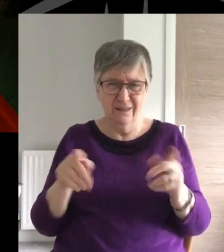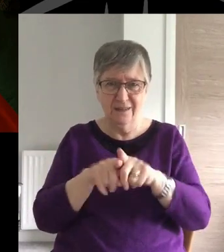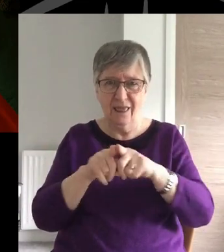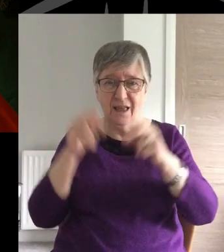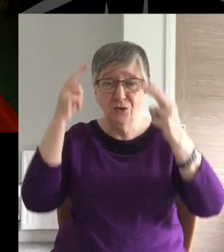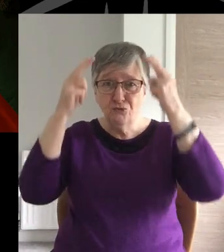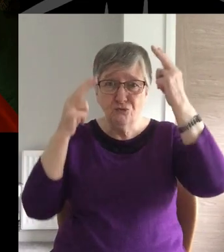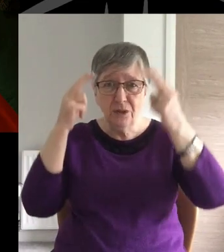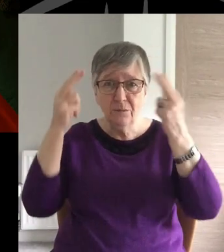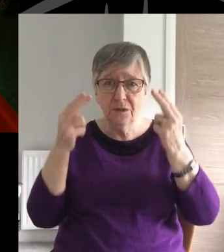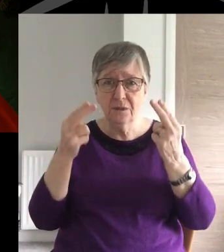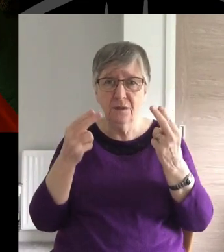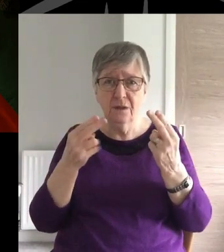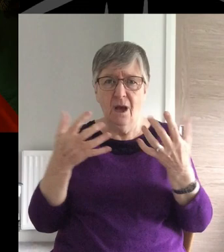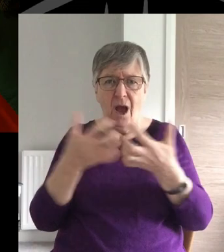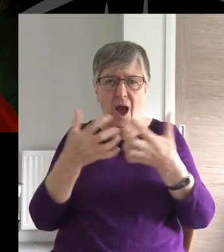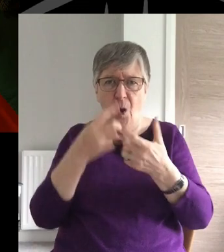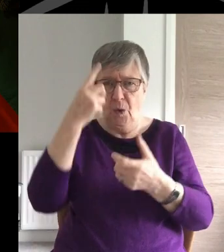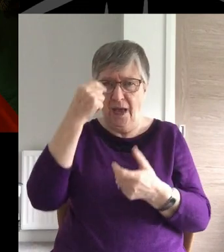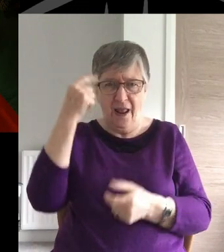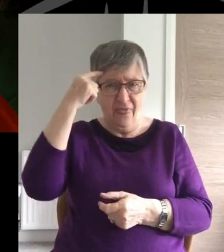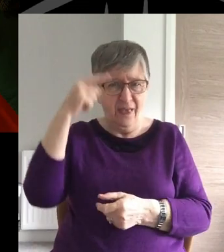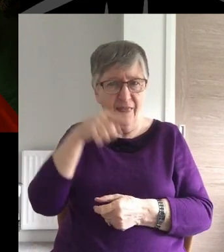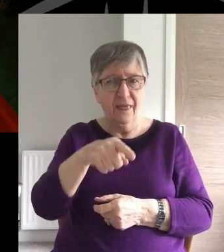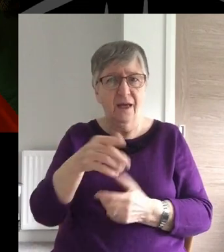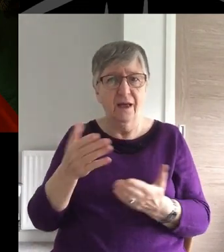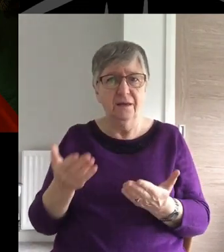No basis for it.